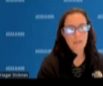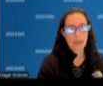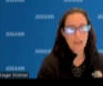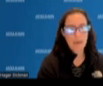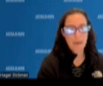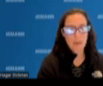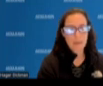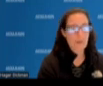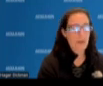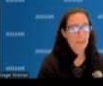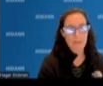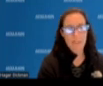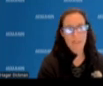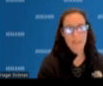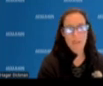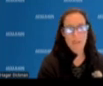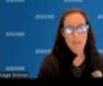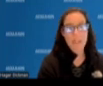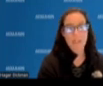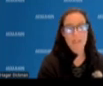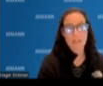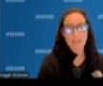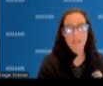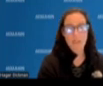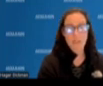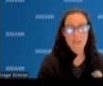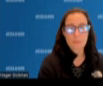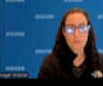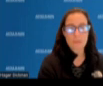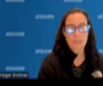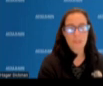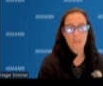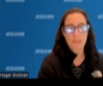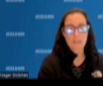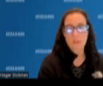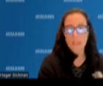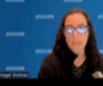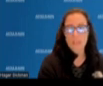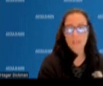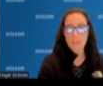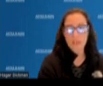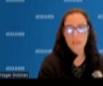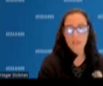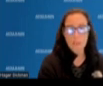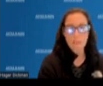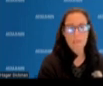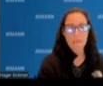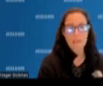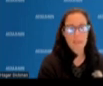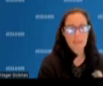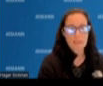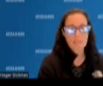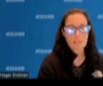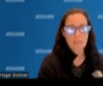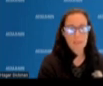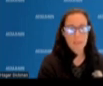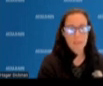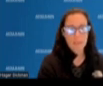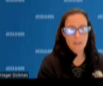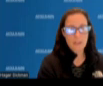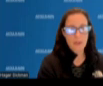about about the impact of Medicaid cuts on these different groups and opportunities to